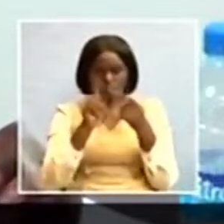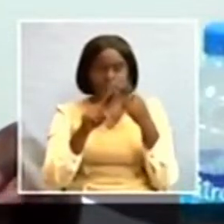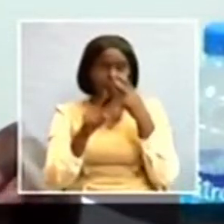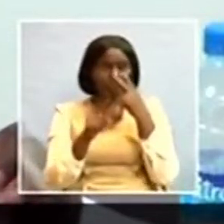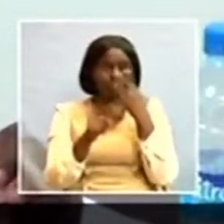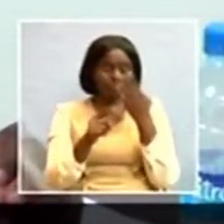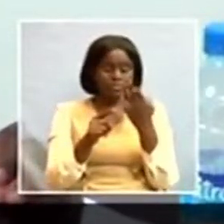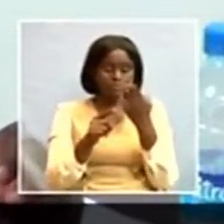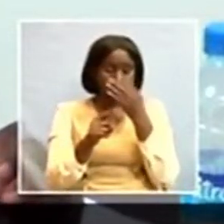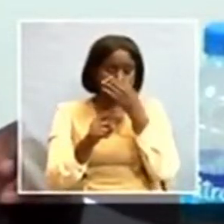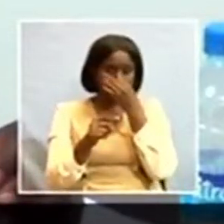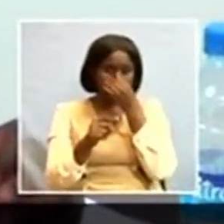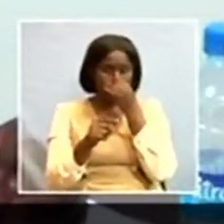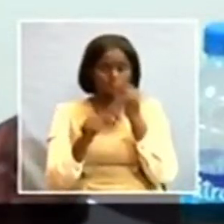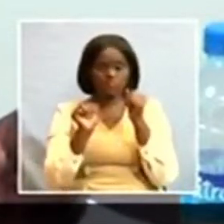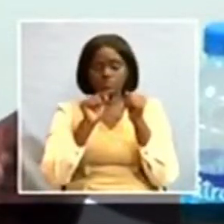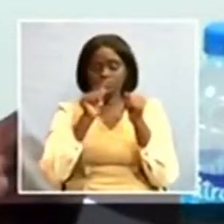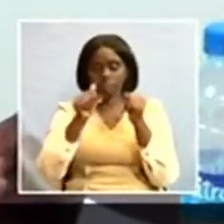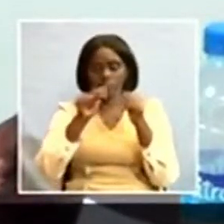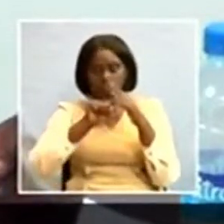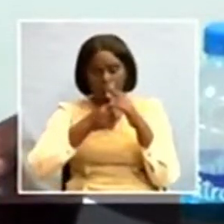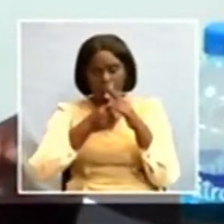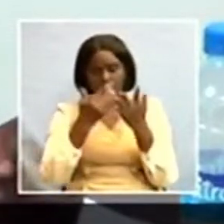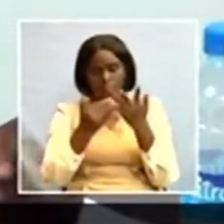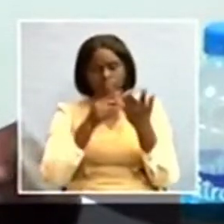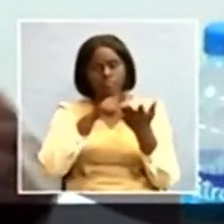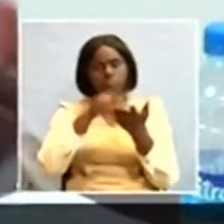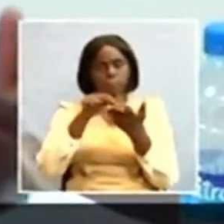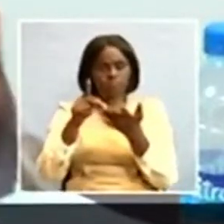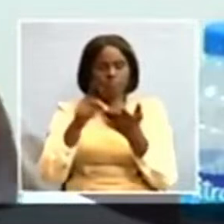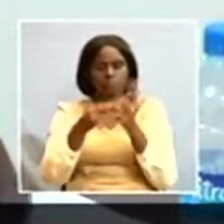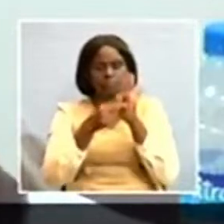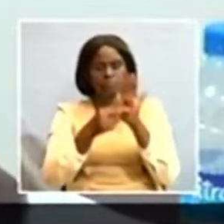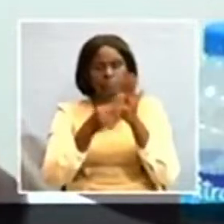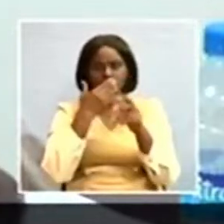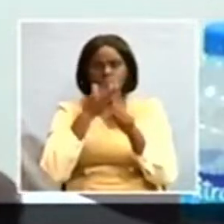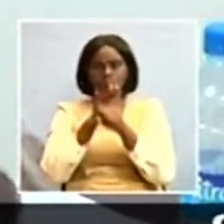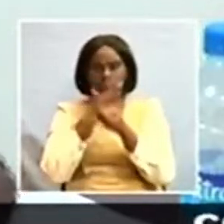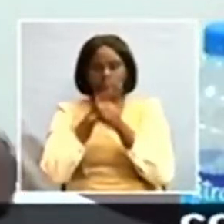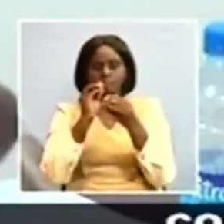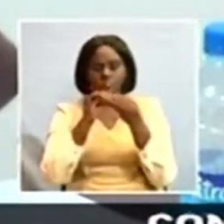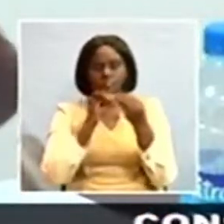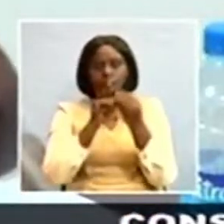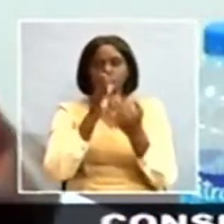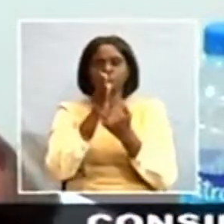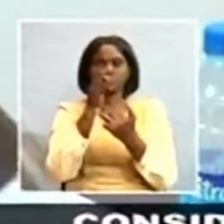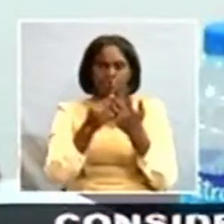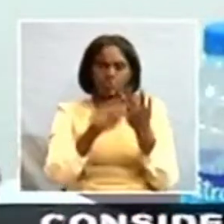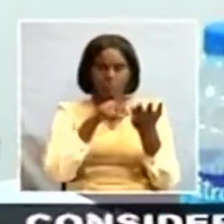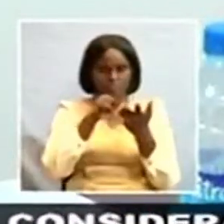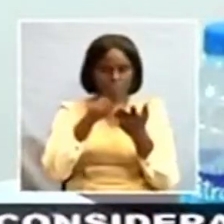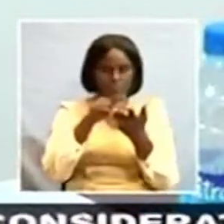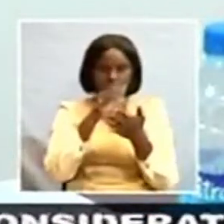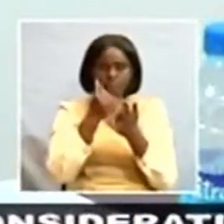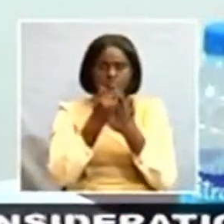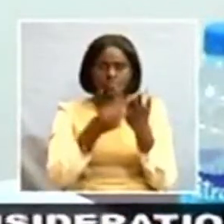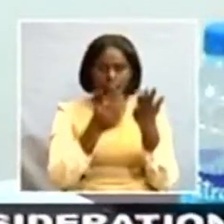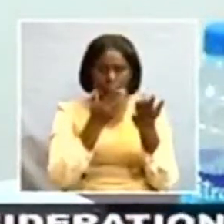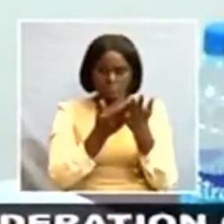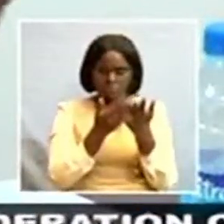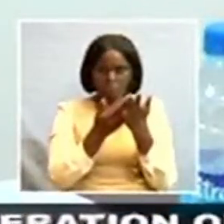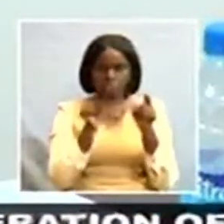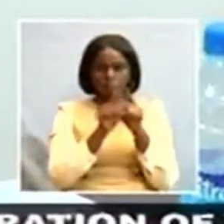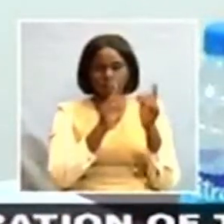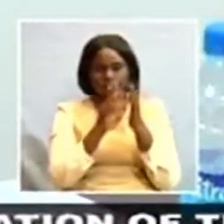see that you begin paying. It shows commitment through payments of